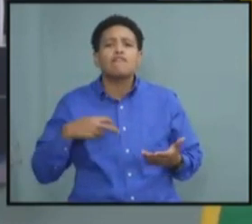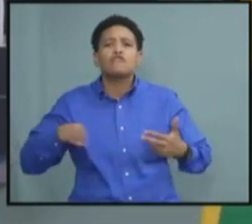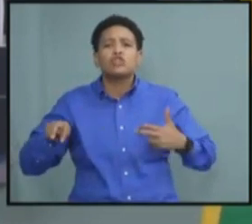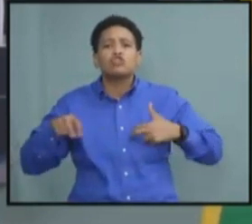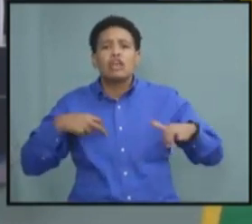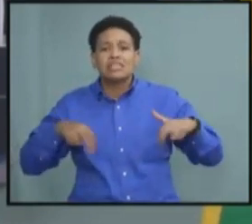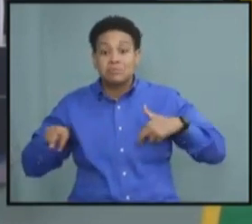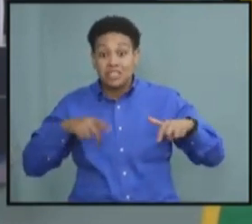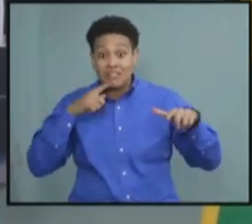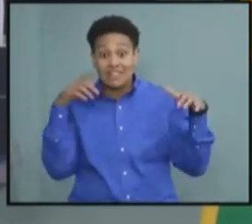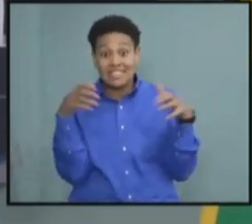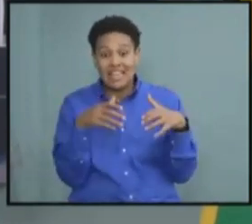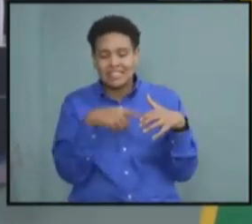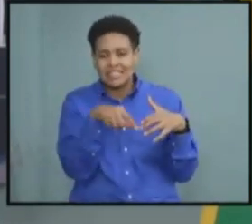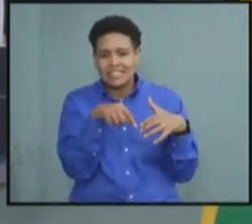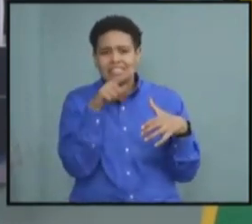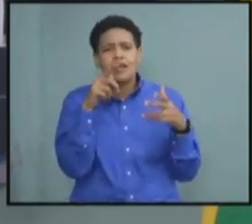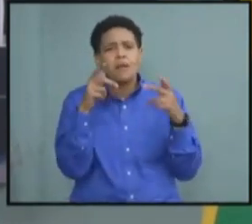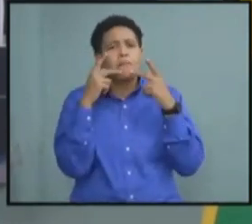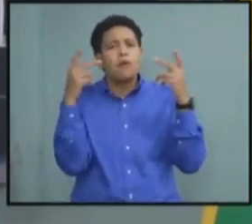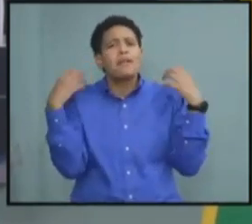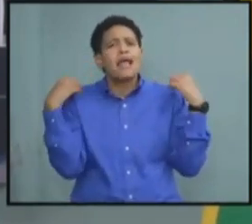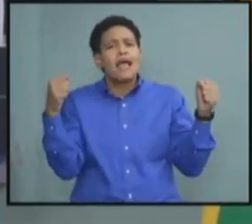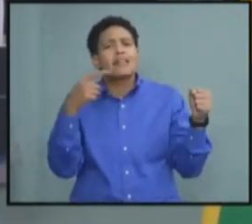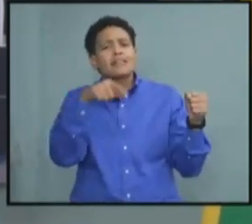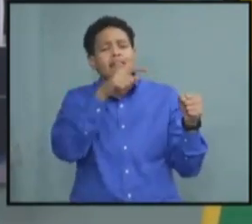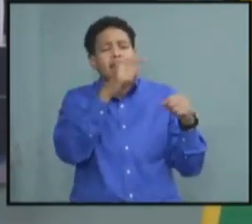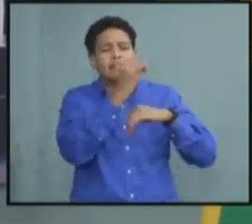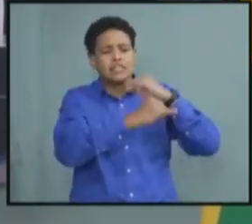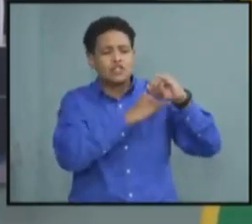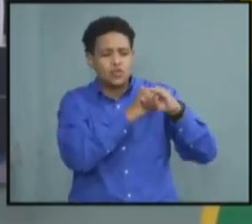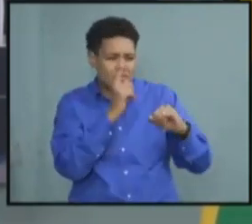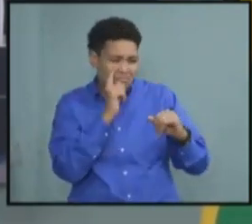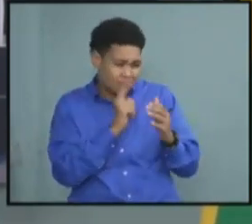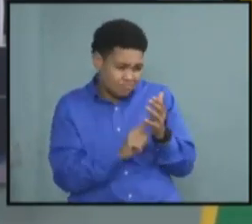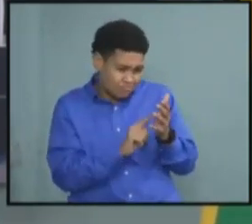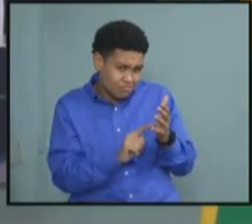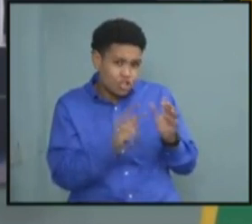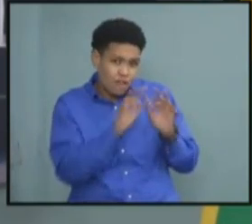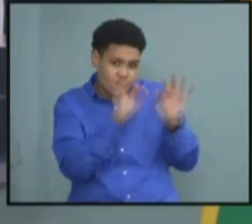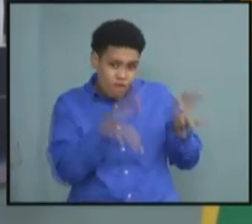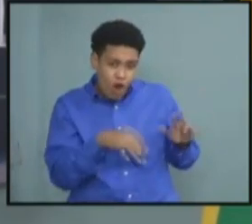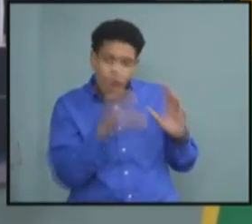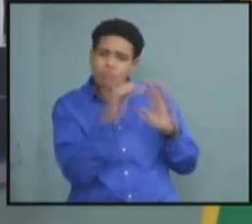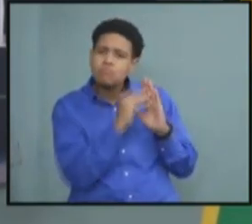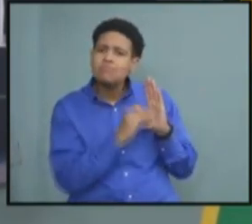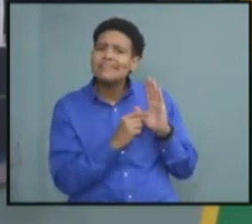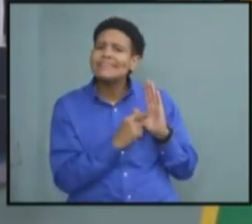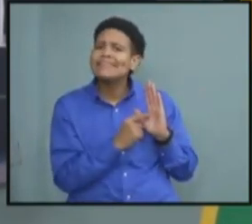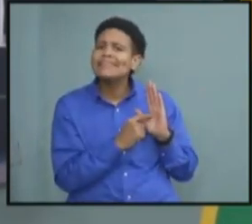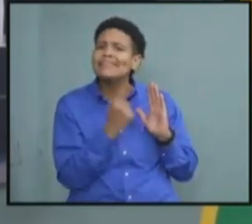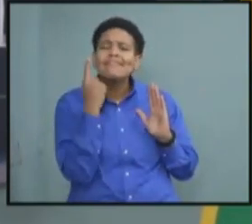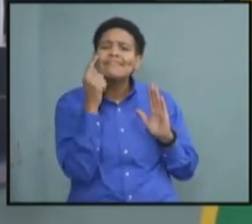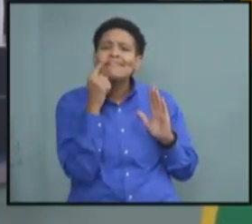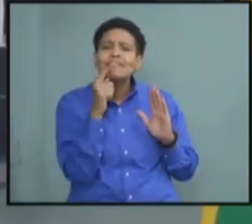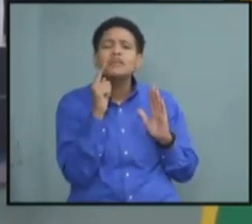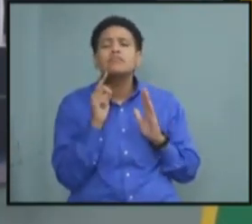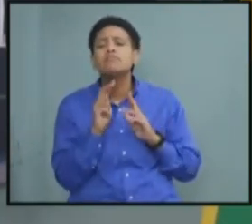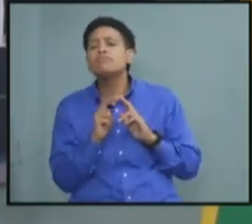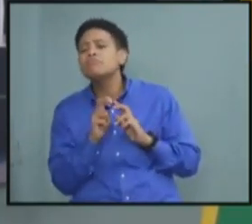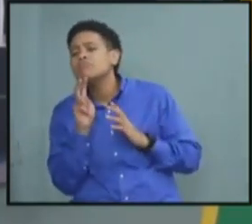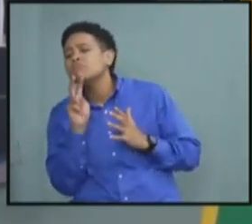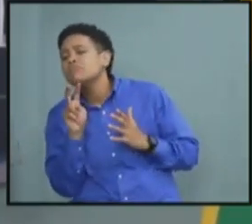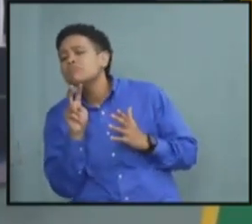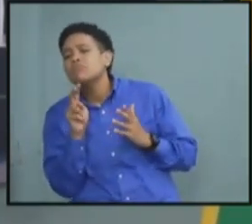these entities. Public health institutional health inspection form. This is a tool used to assess the general public